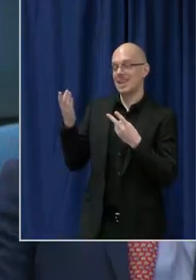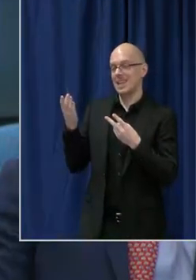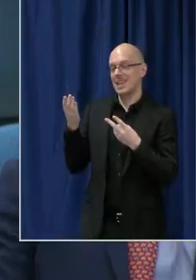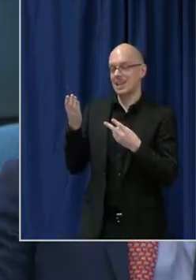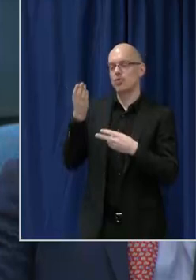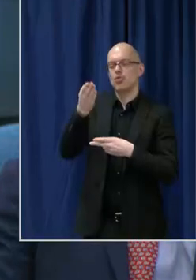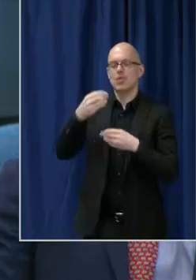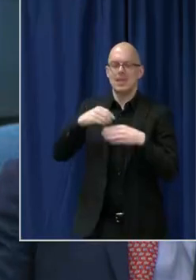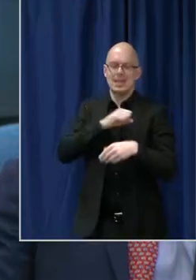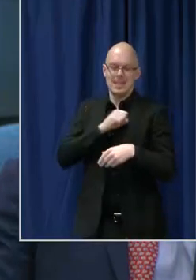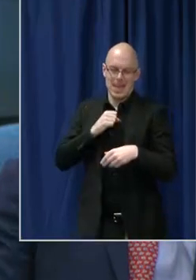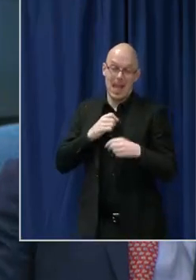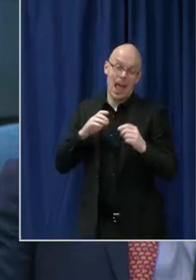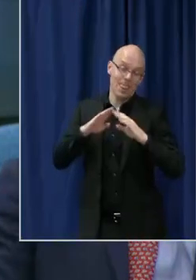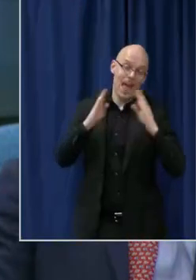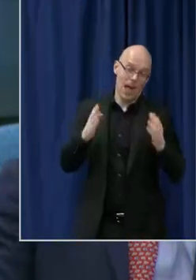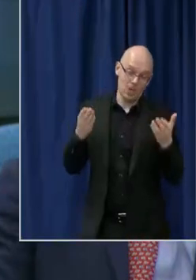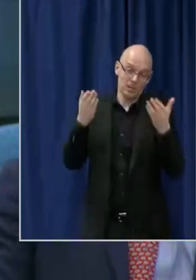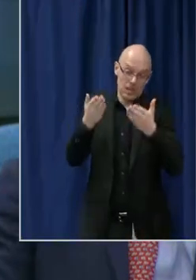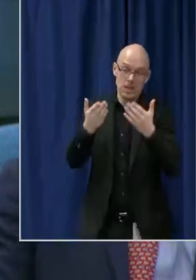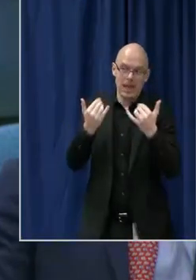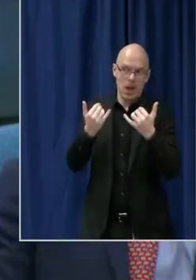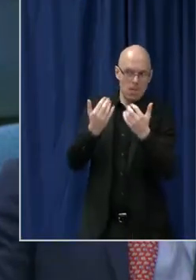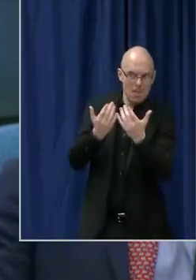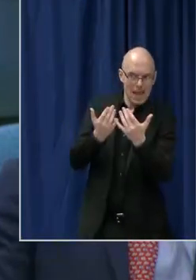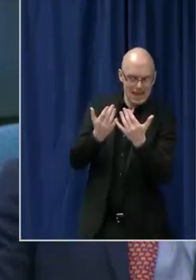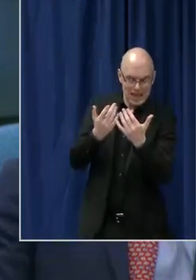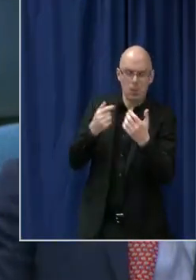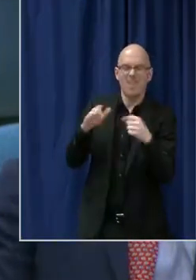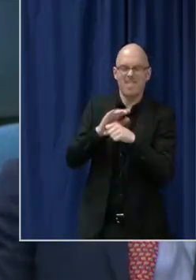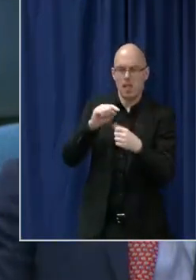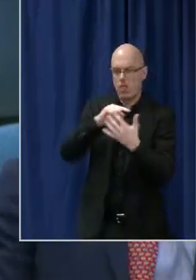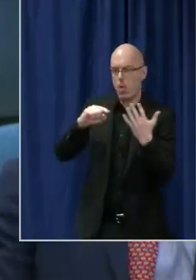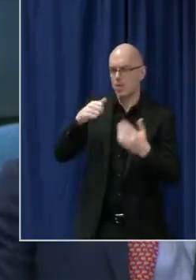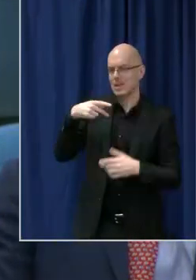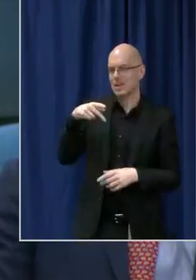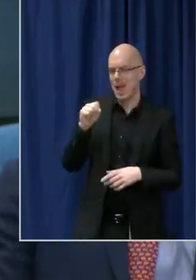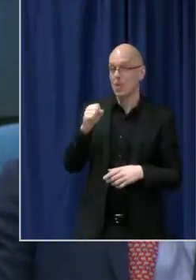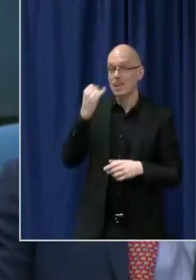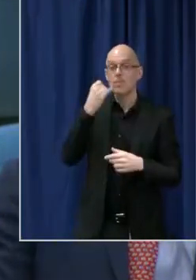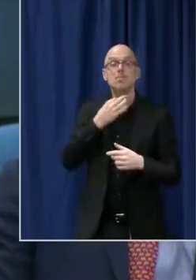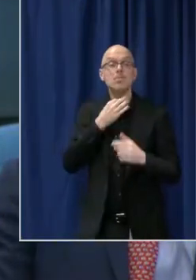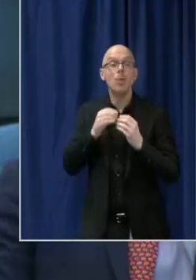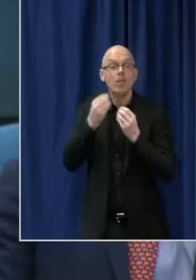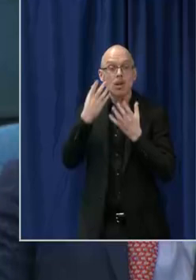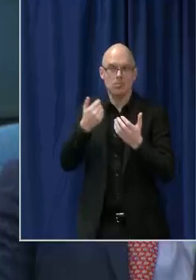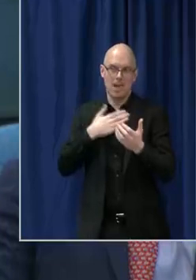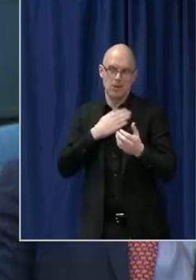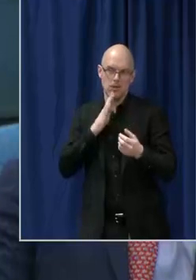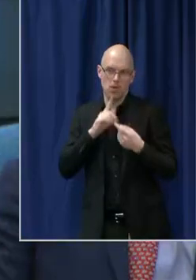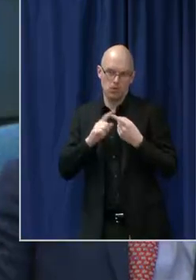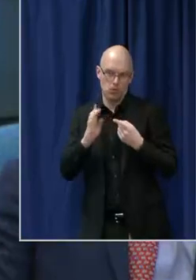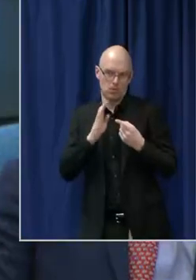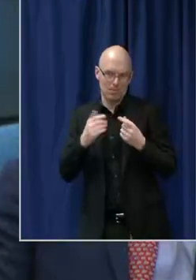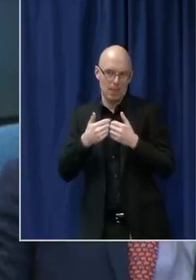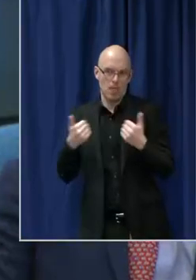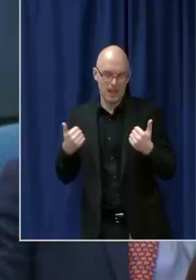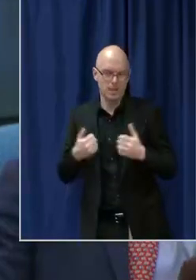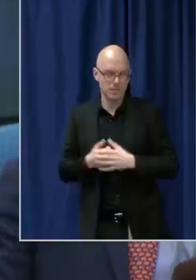the Senate and the House, is now pending to fill in those gaps. If you'd like more information, I'd be happy to talk to you separately.